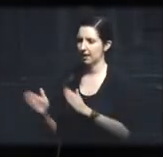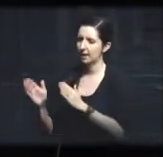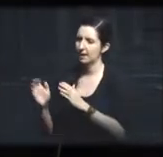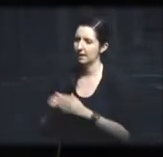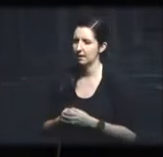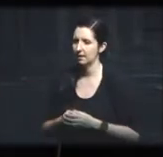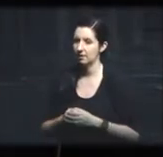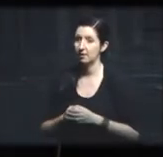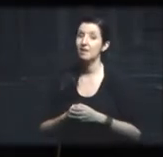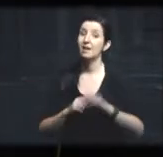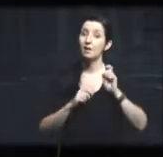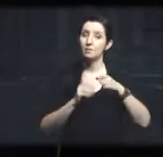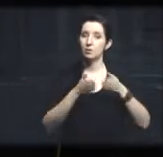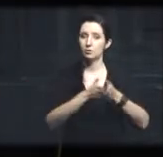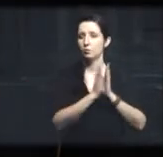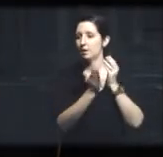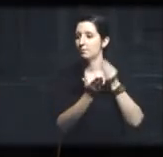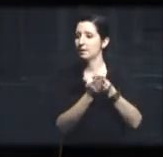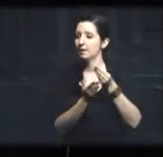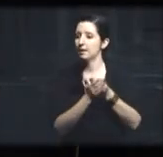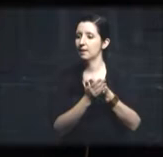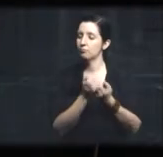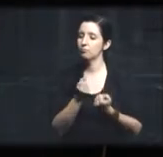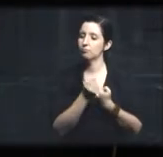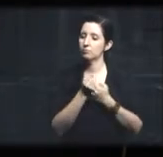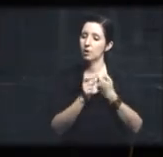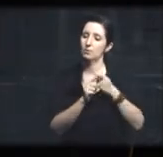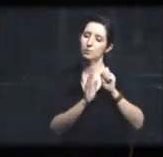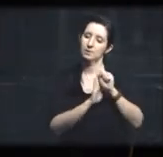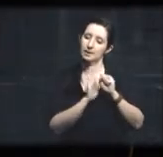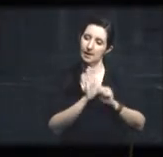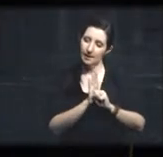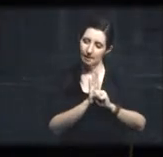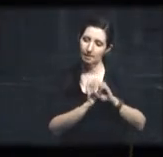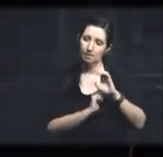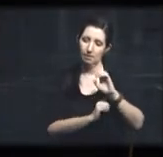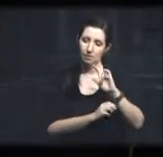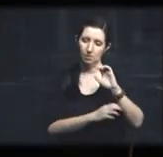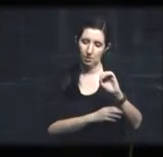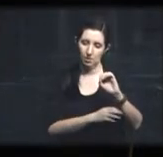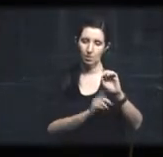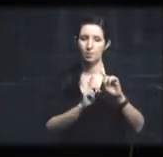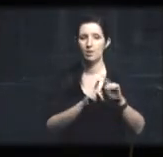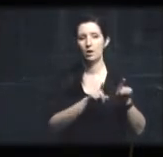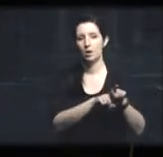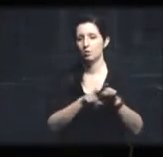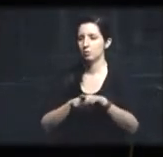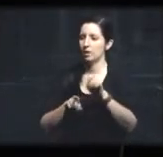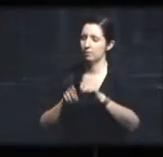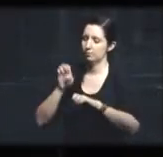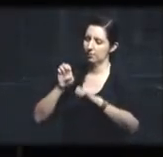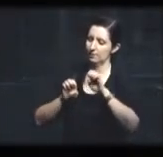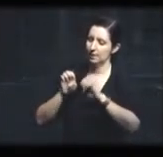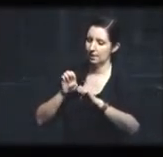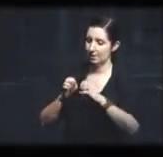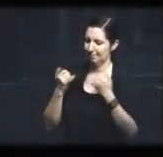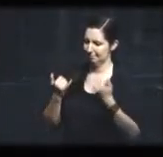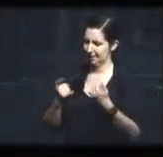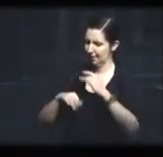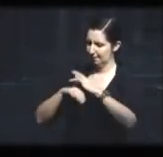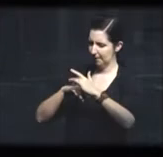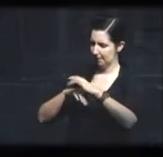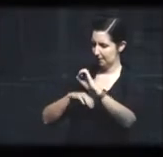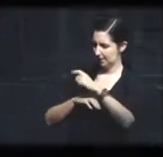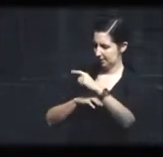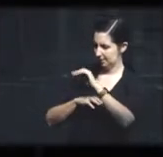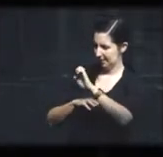funding from the state, but it's also just a good exercise for us to evaluate how we're using our current space.